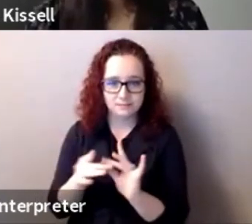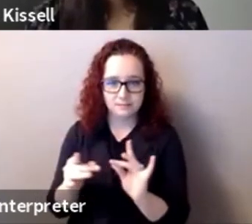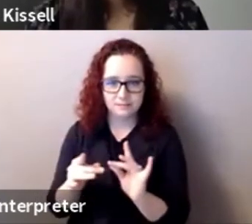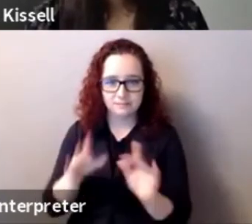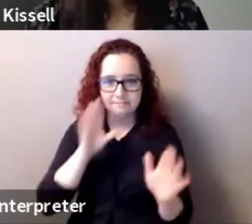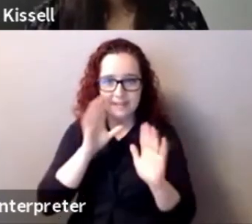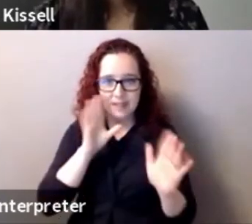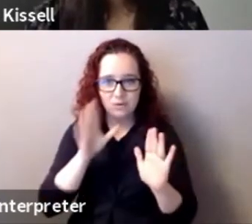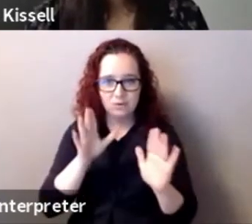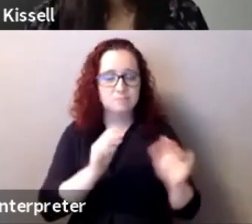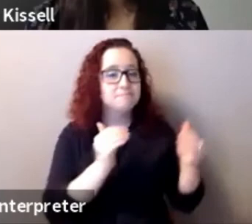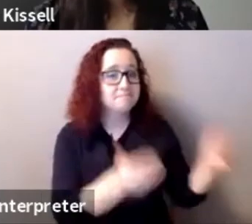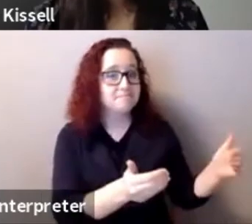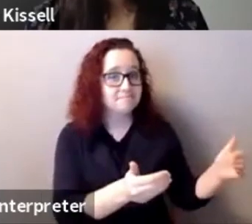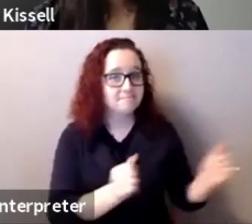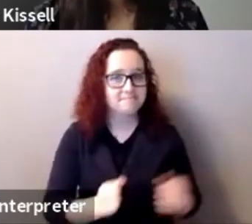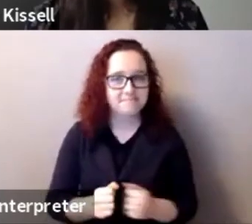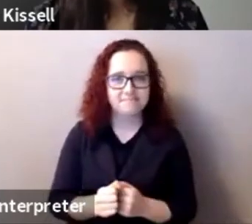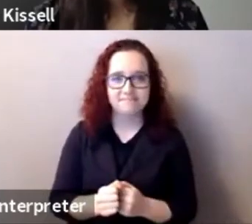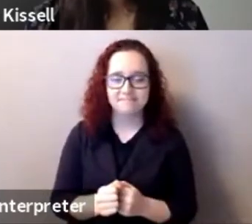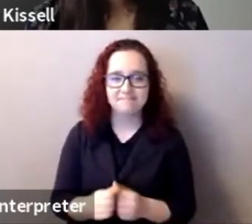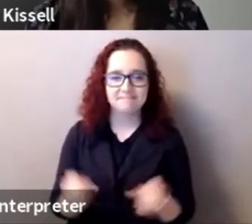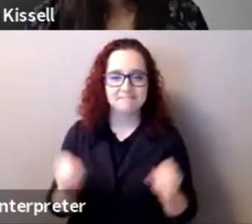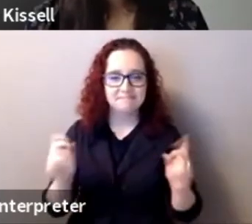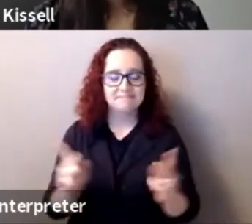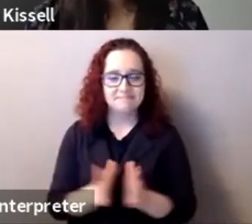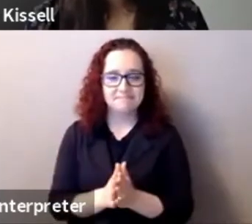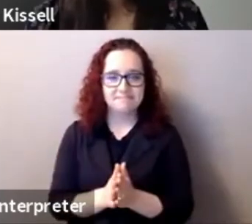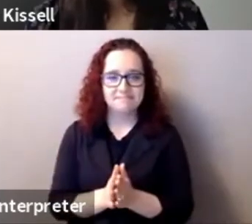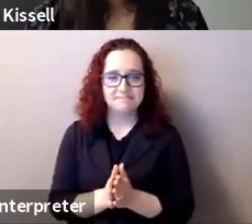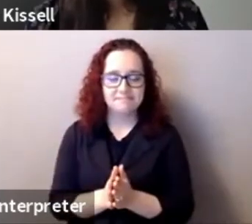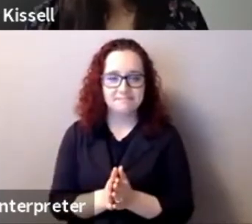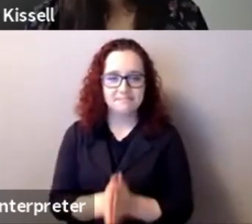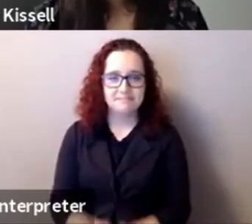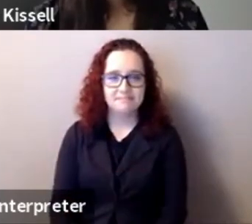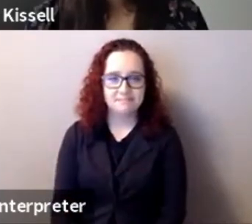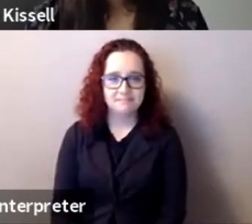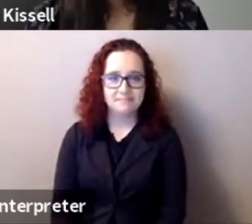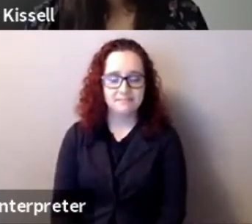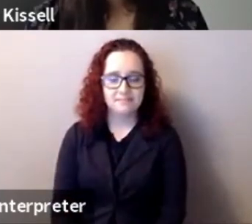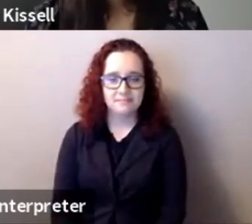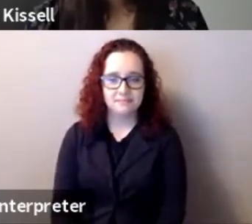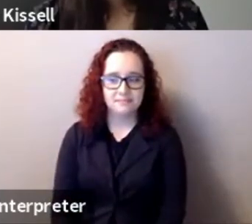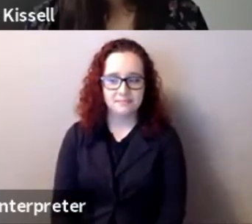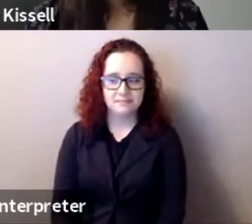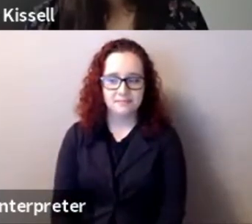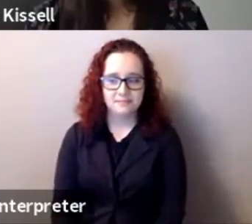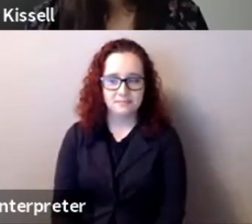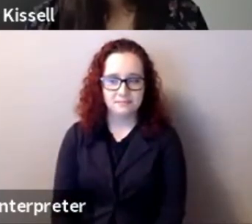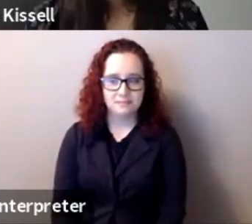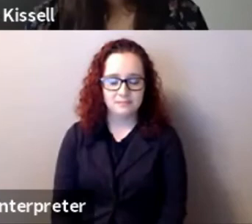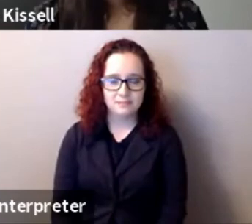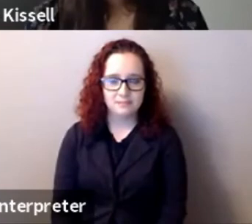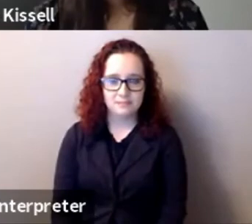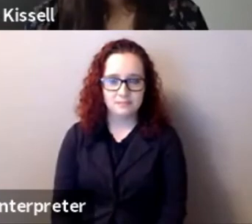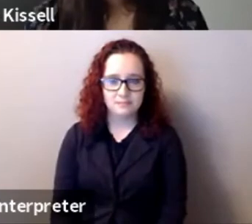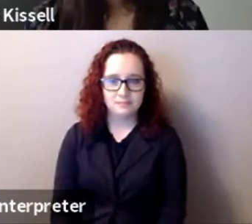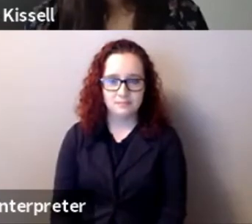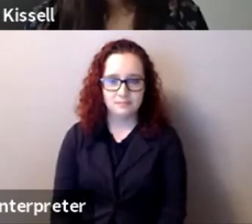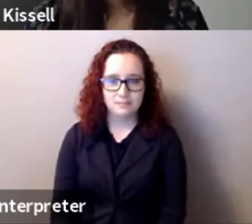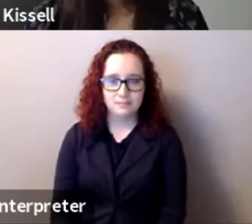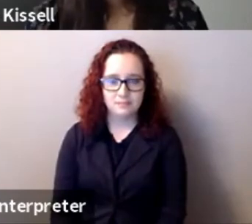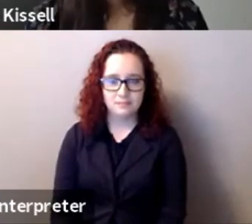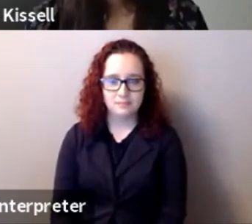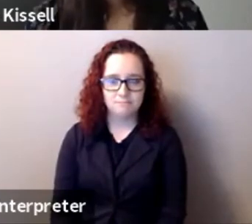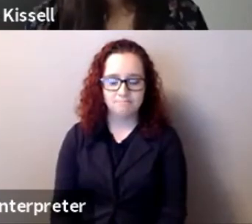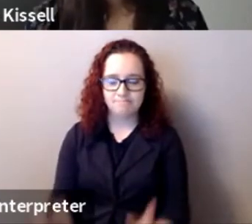Hello? Yeah, go ahead. Yeah, okay. So I've been on the leadership team for a